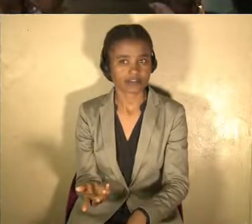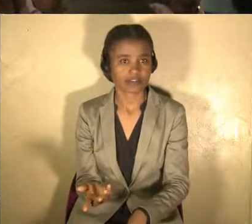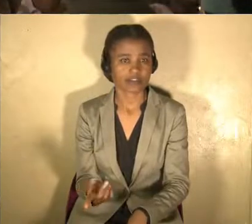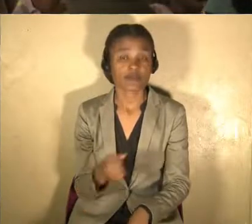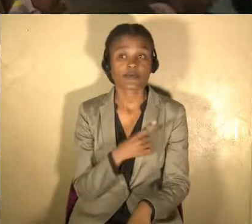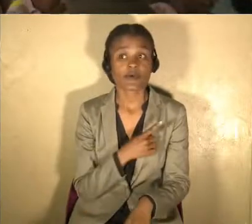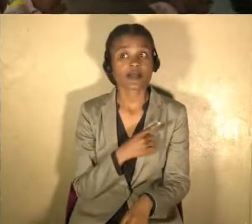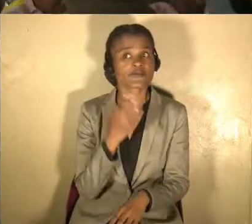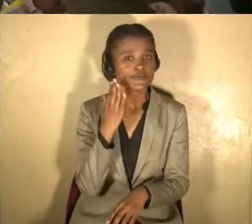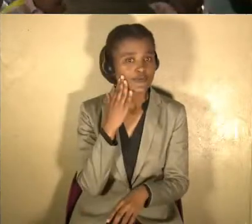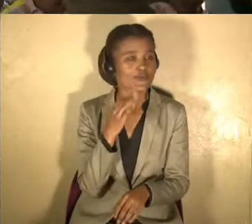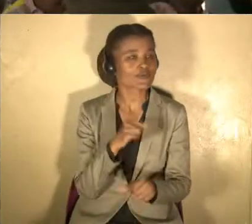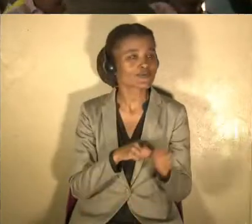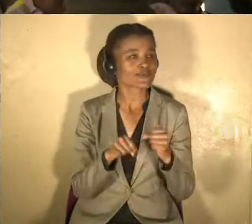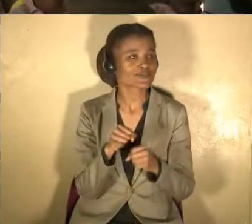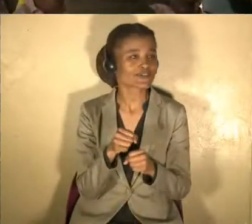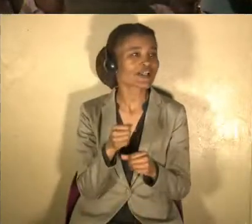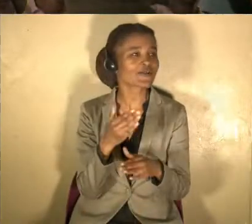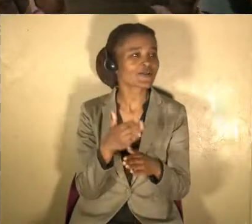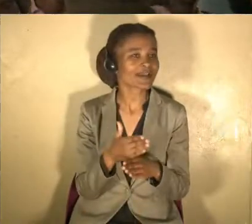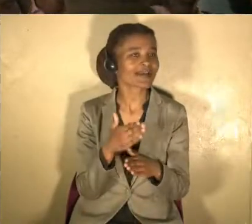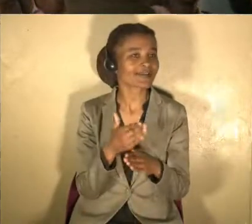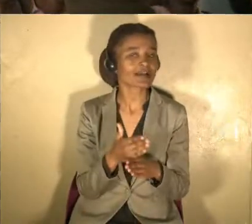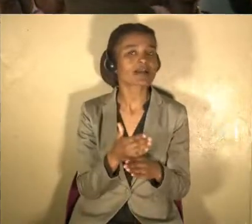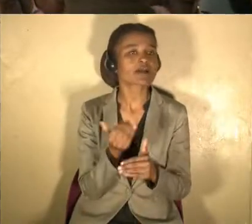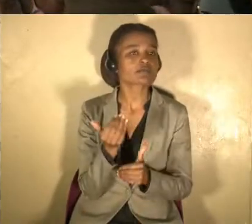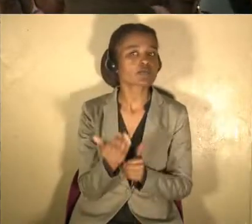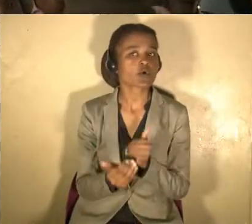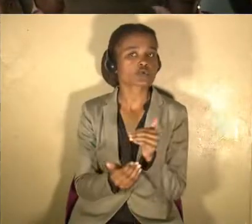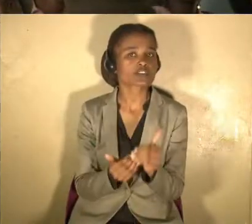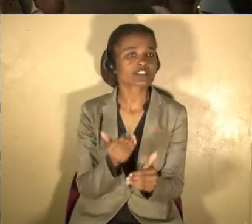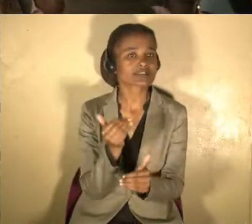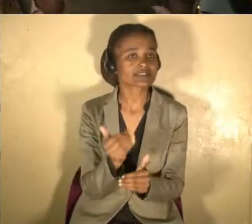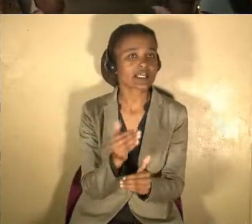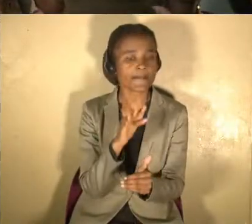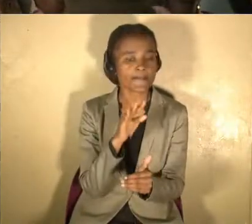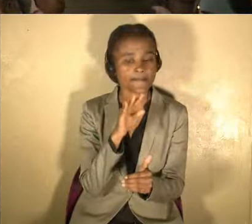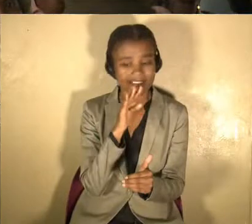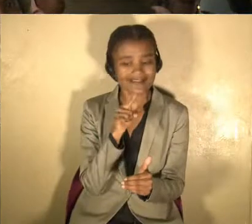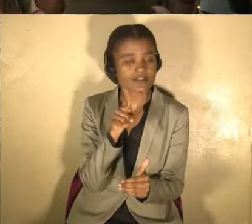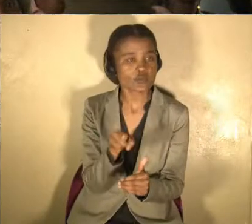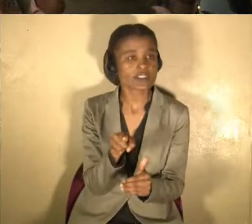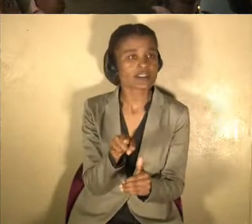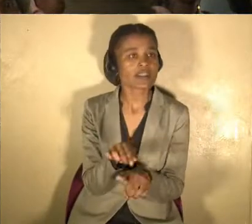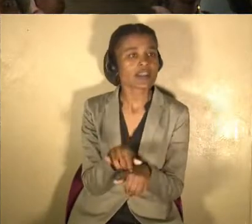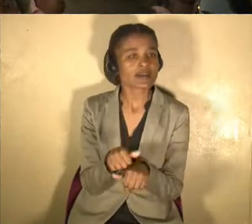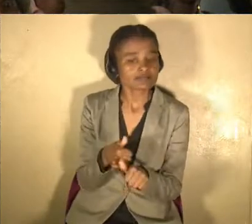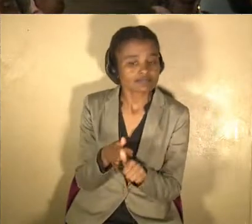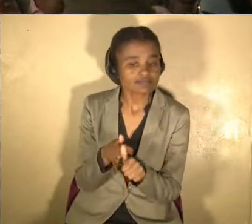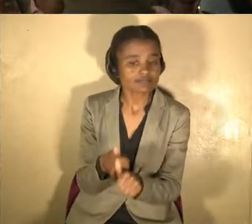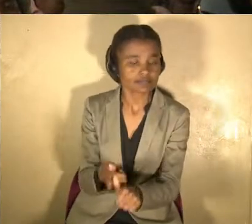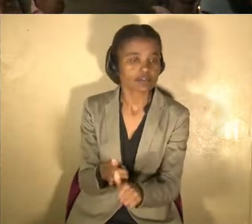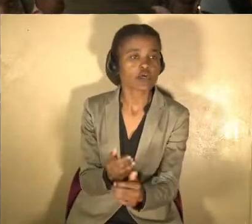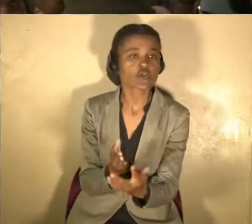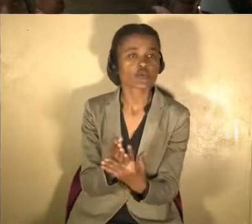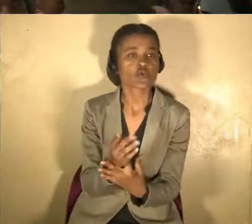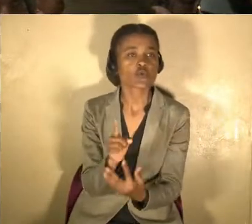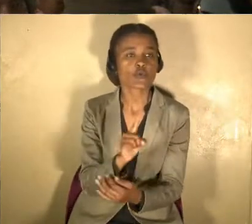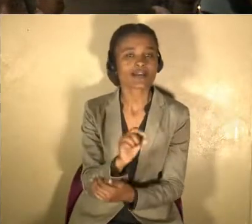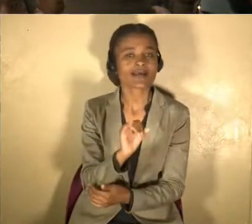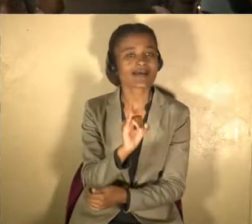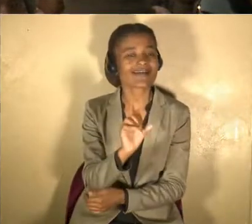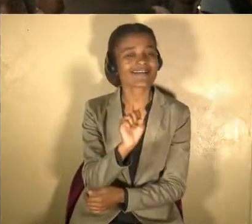work processes. They are united with their families through ISS processes ko national. Whereby